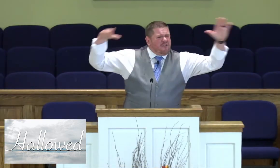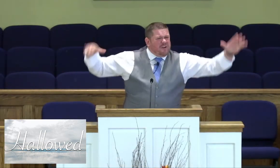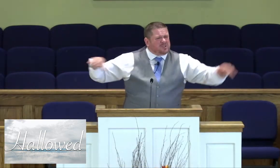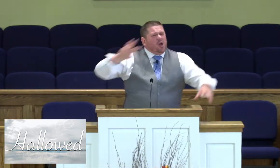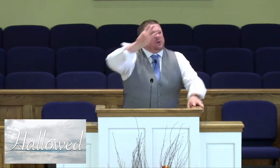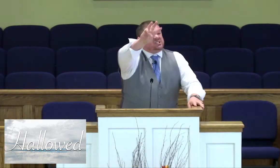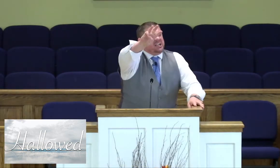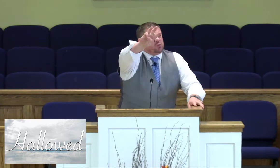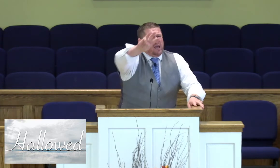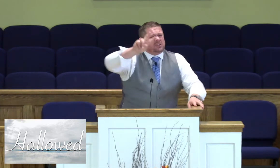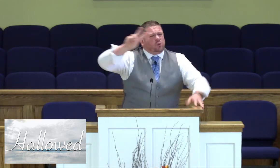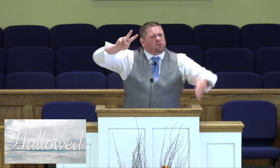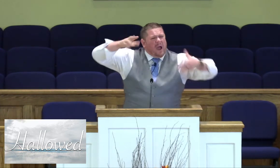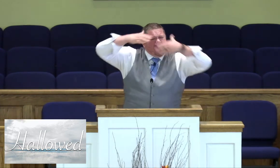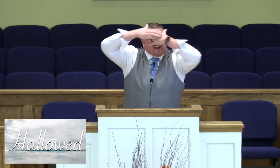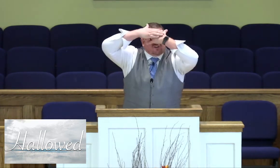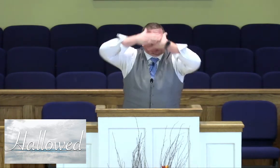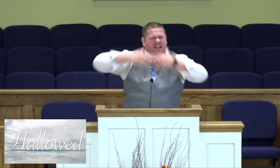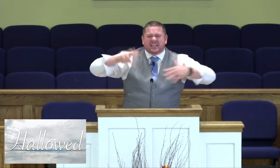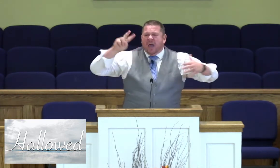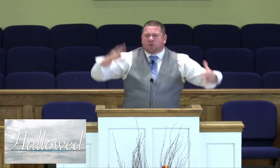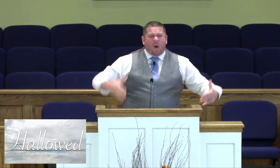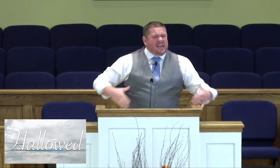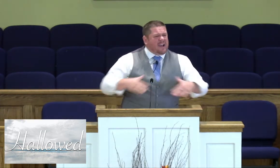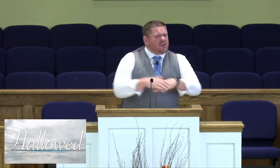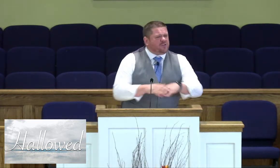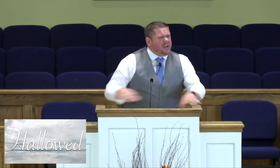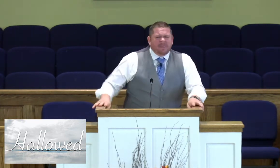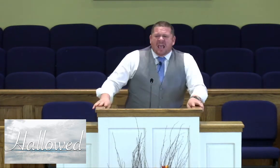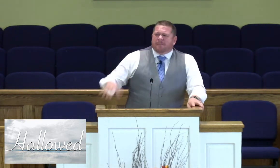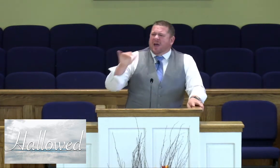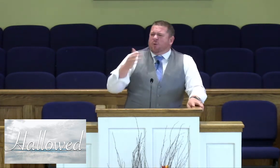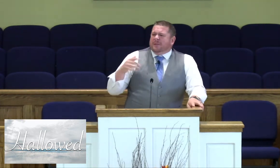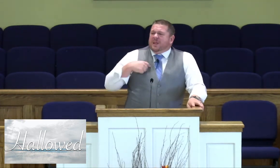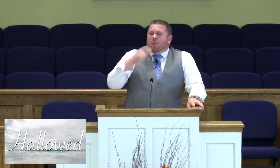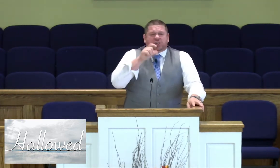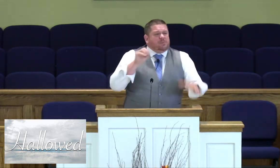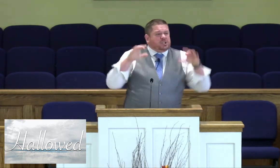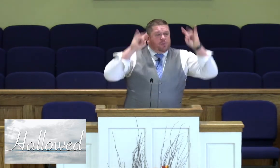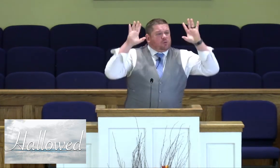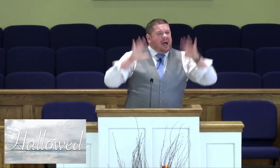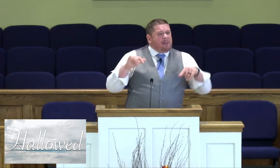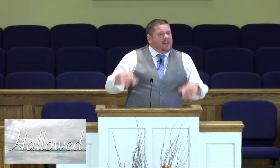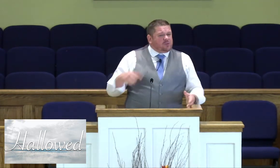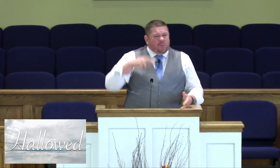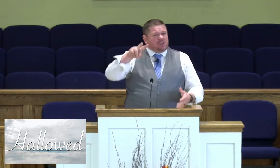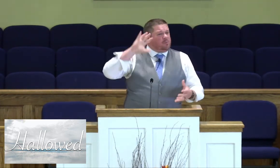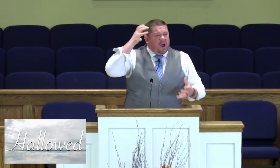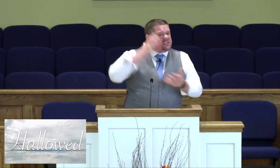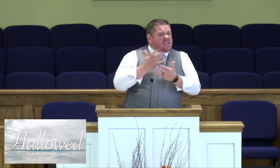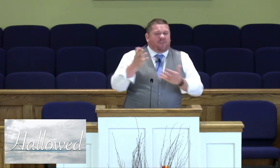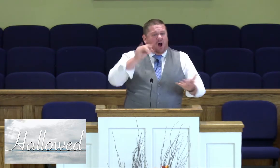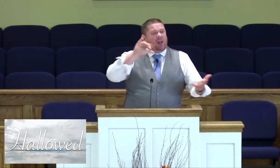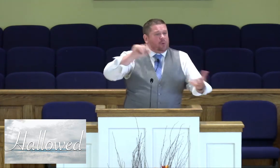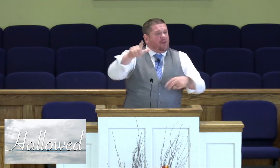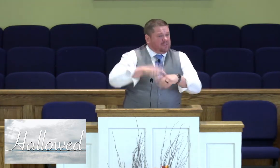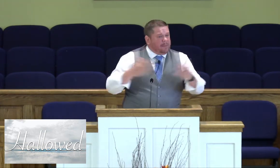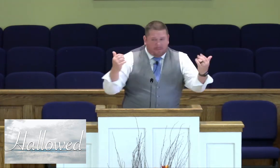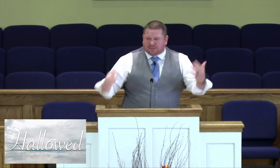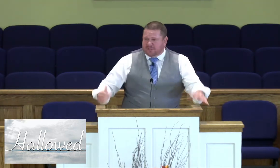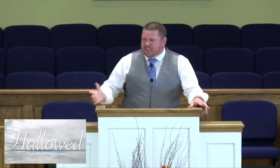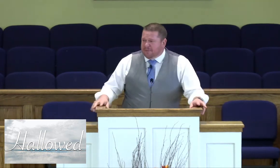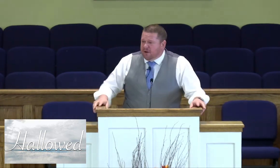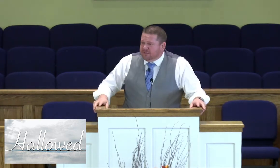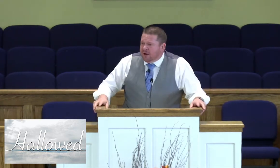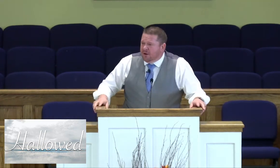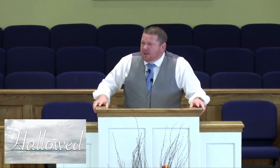the seraphims with six wings, with twain they covered his face, and with twain he covered his feet. And by the way, we shouldn't be spooked out by this. We watch some crazy stuff on Hollywood all the time.